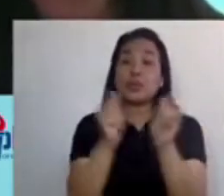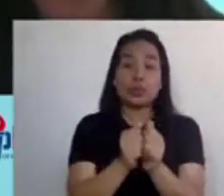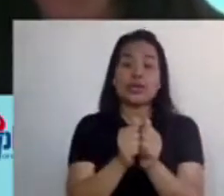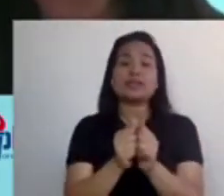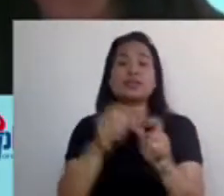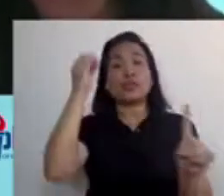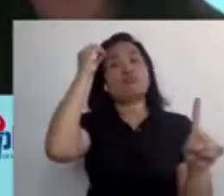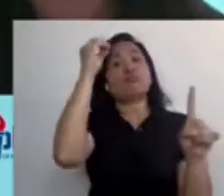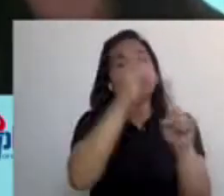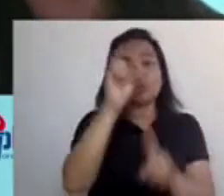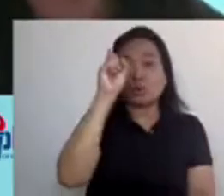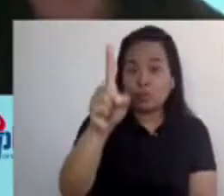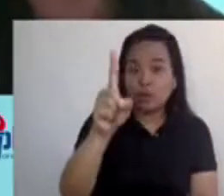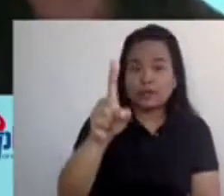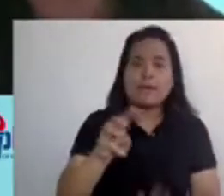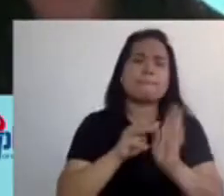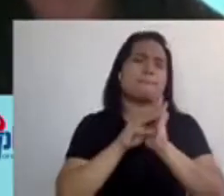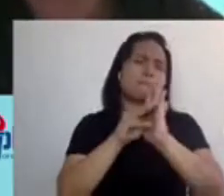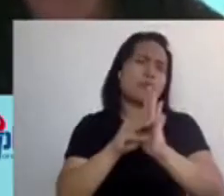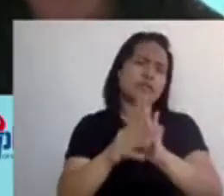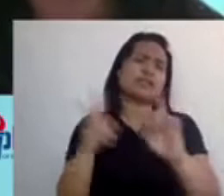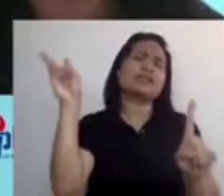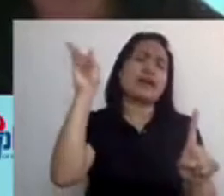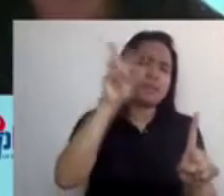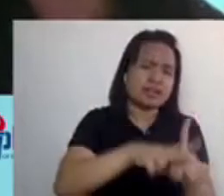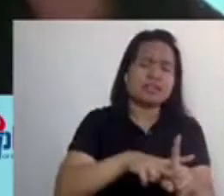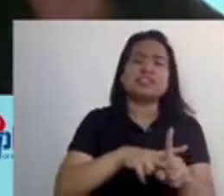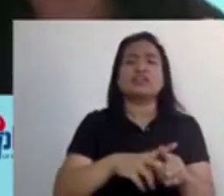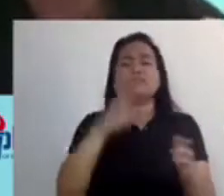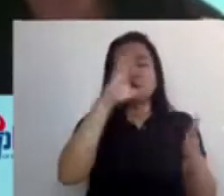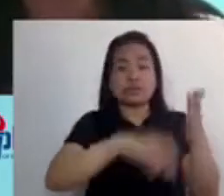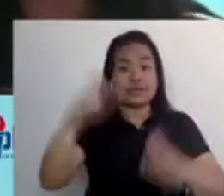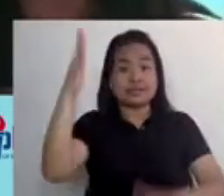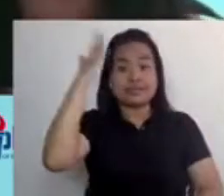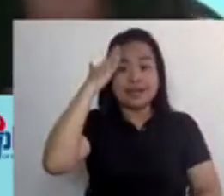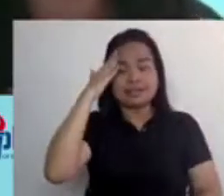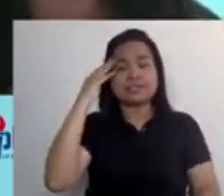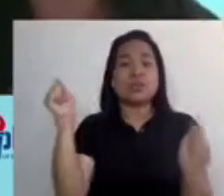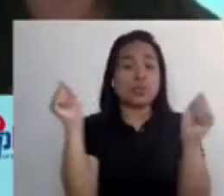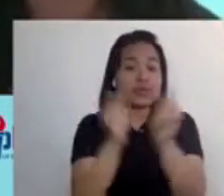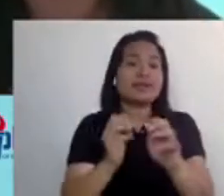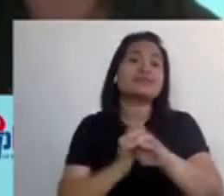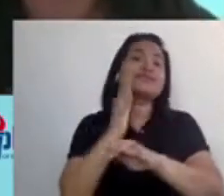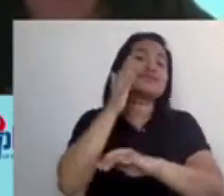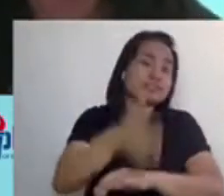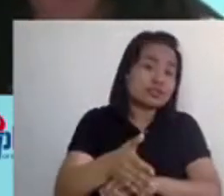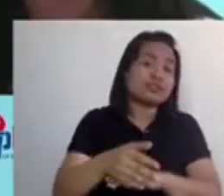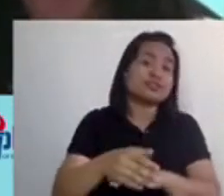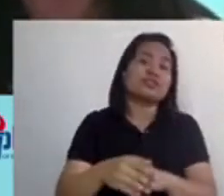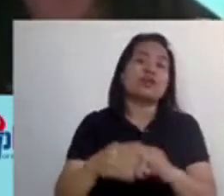modeled effective applications of content knowledge within and across curriculum teaching areas. So if you have been with